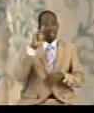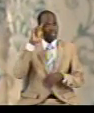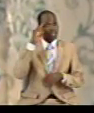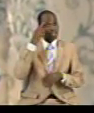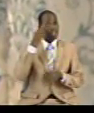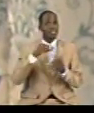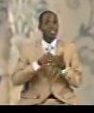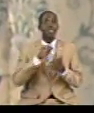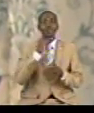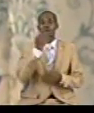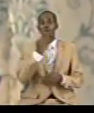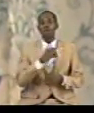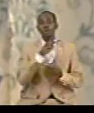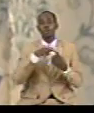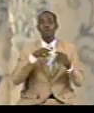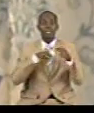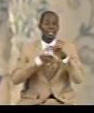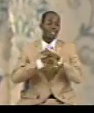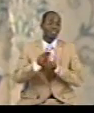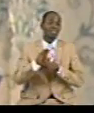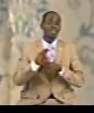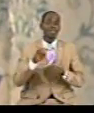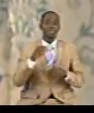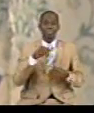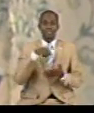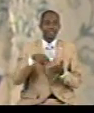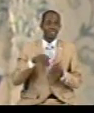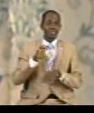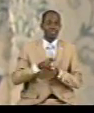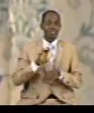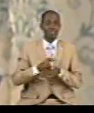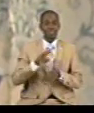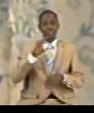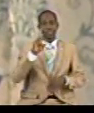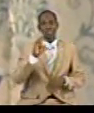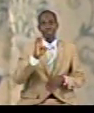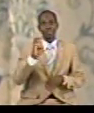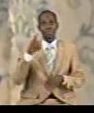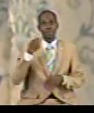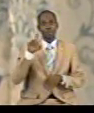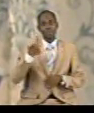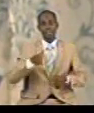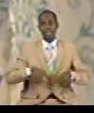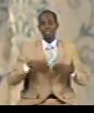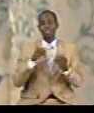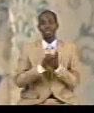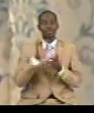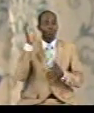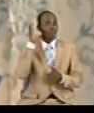get to deeper life you can hear messages on holiness. But I want to tell you that even here,